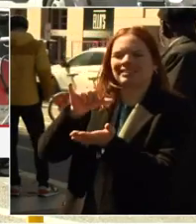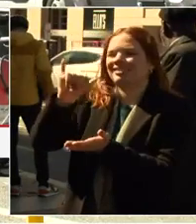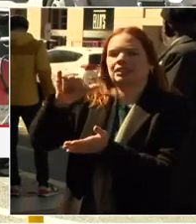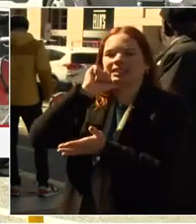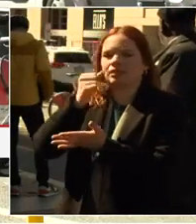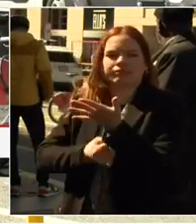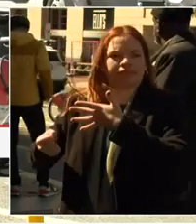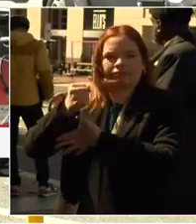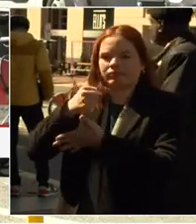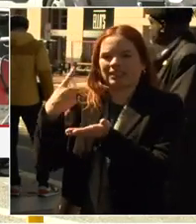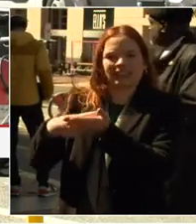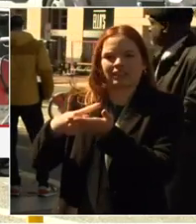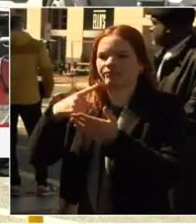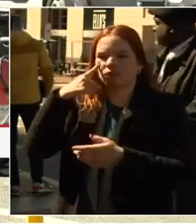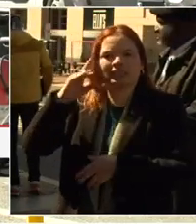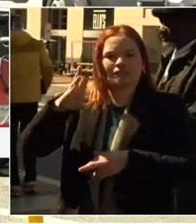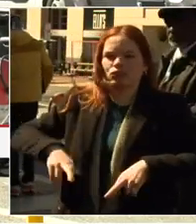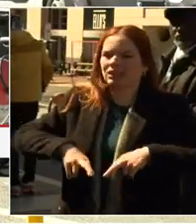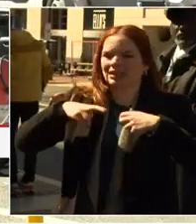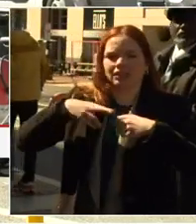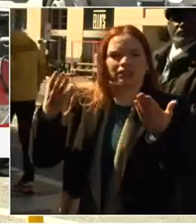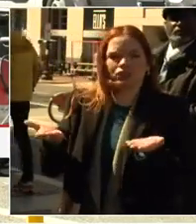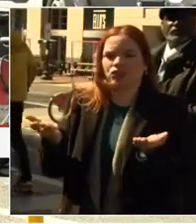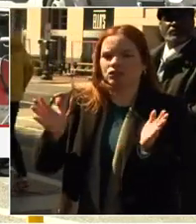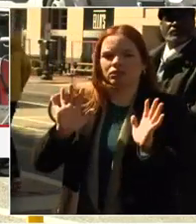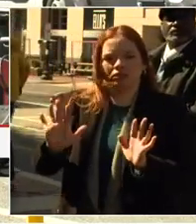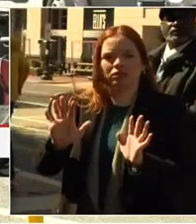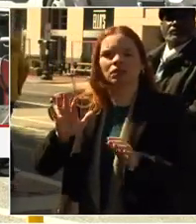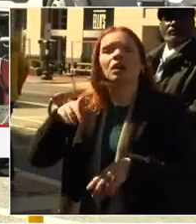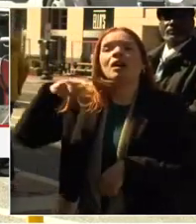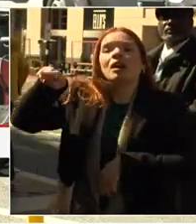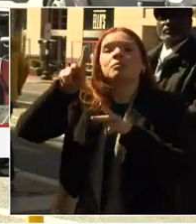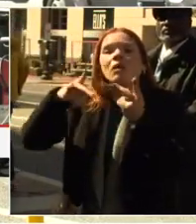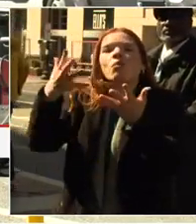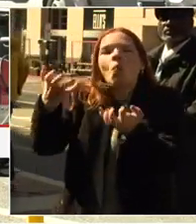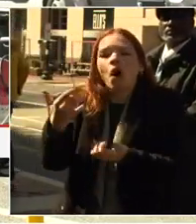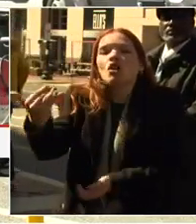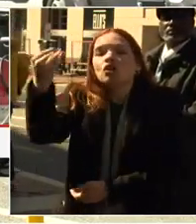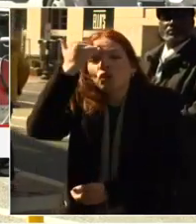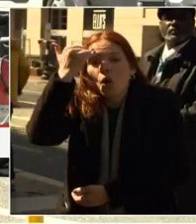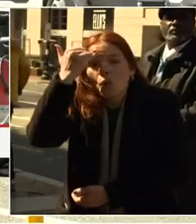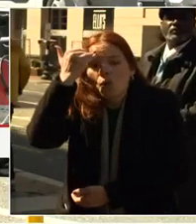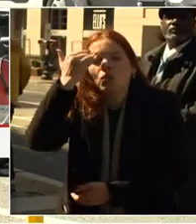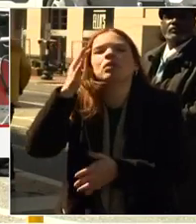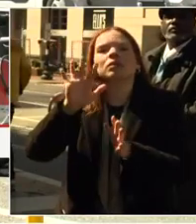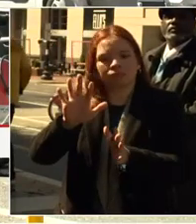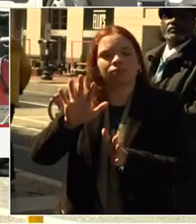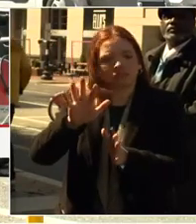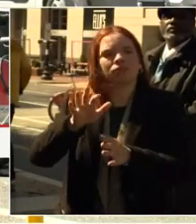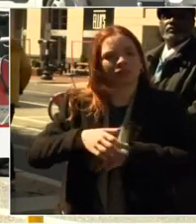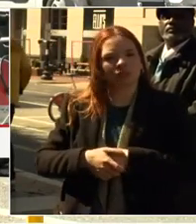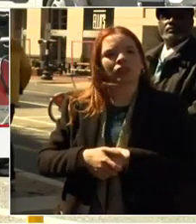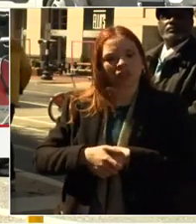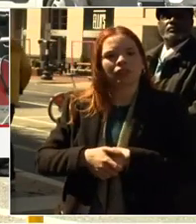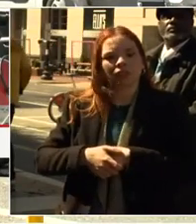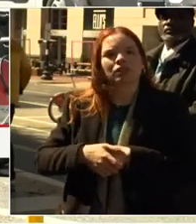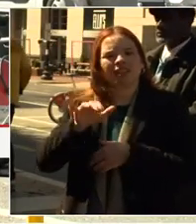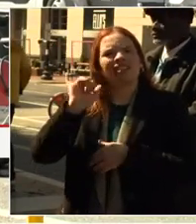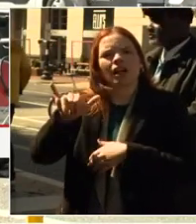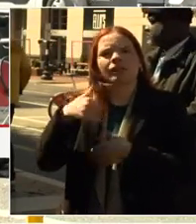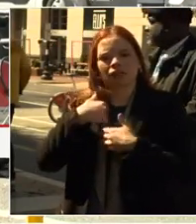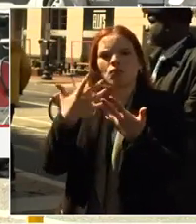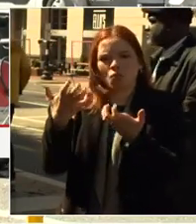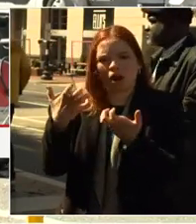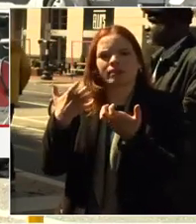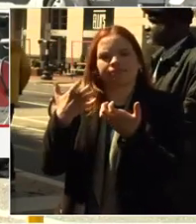of Columbia. What people want to know is that we're moving forward on the very important work